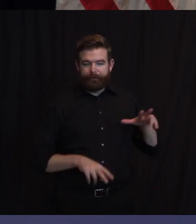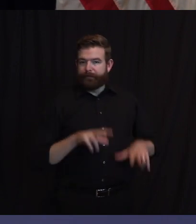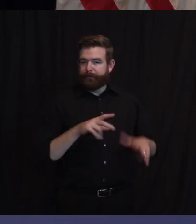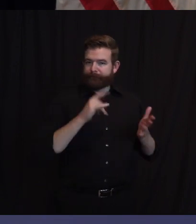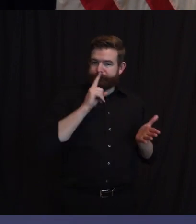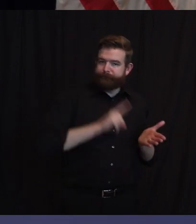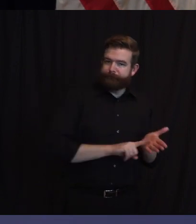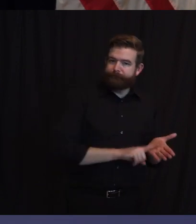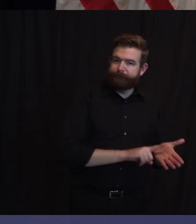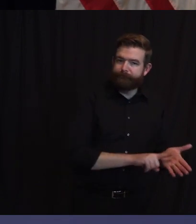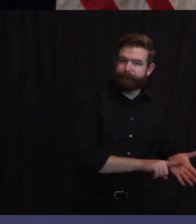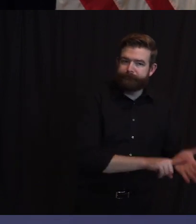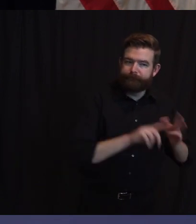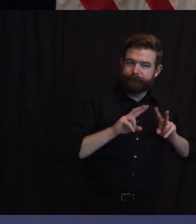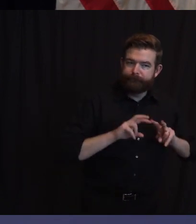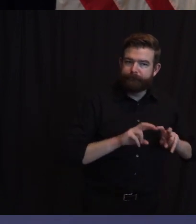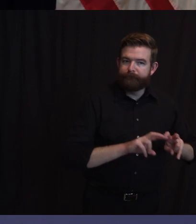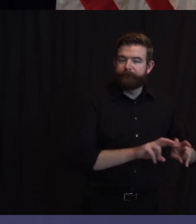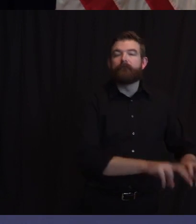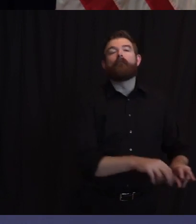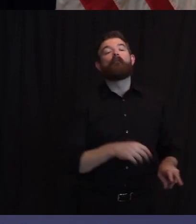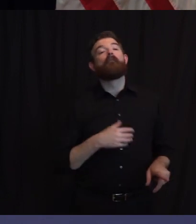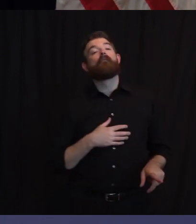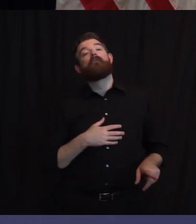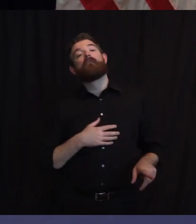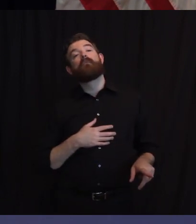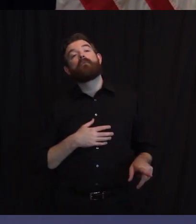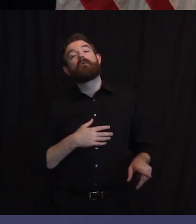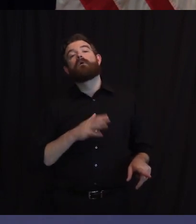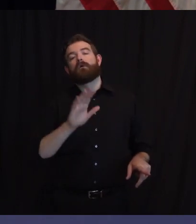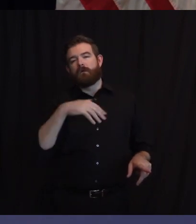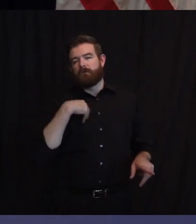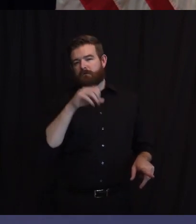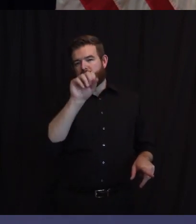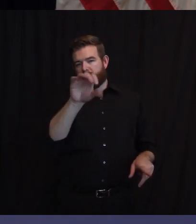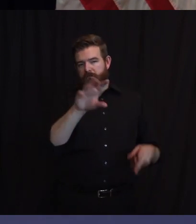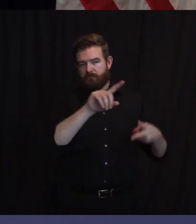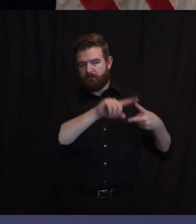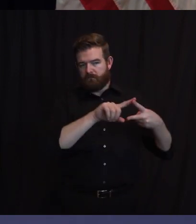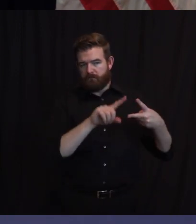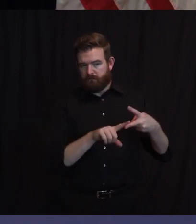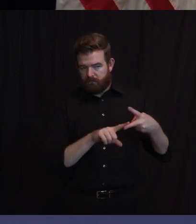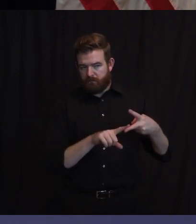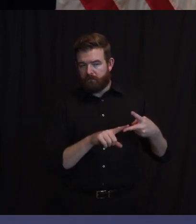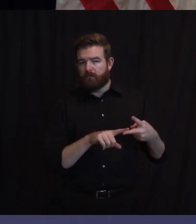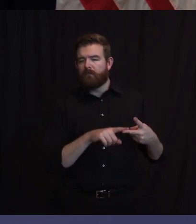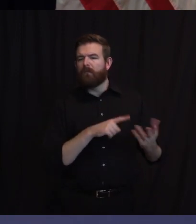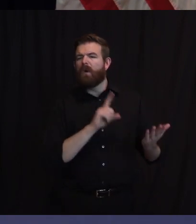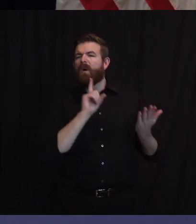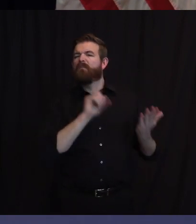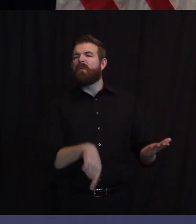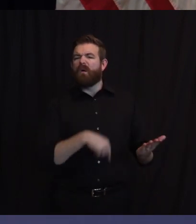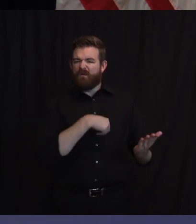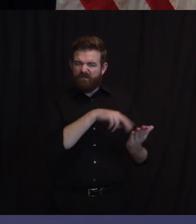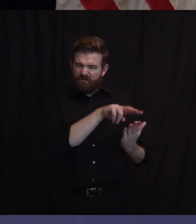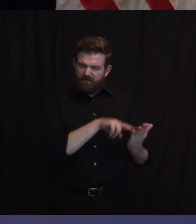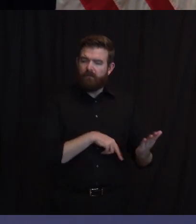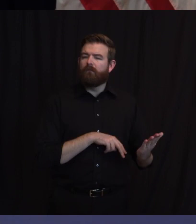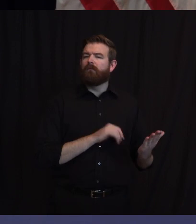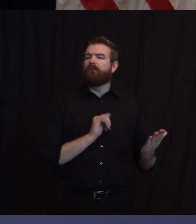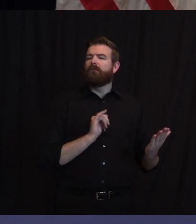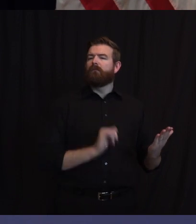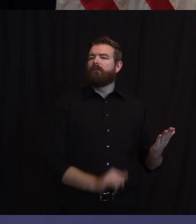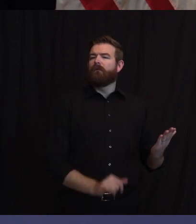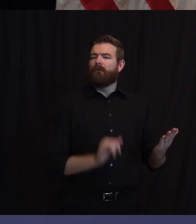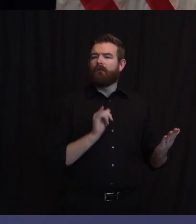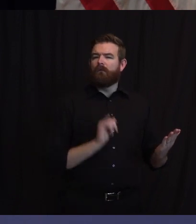But there were two things that jumped out at me in the reporting, at least. Number one, when someone